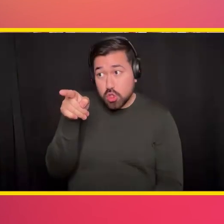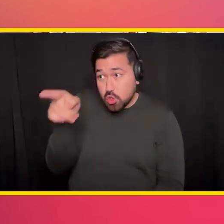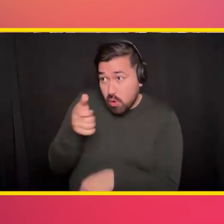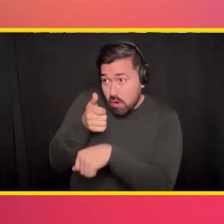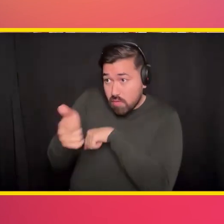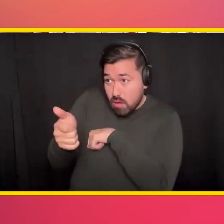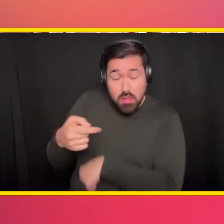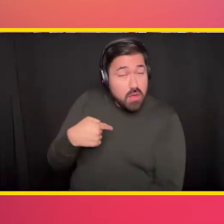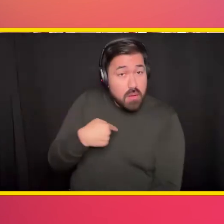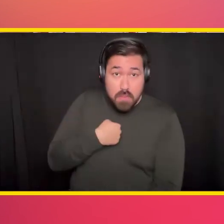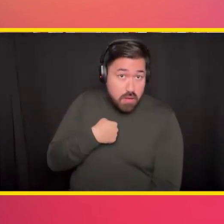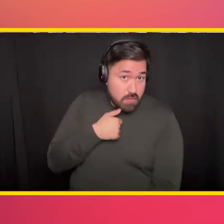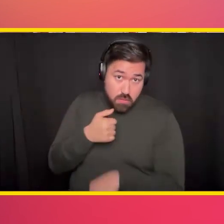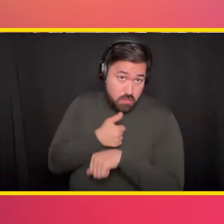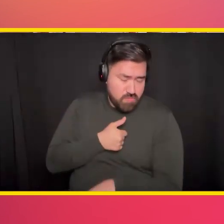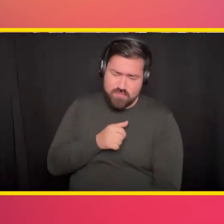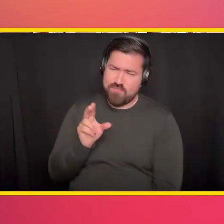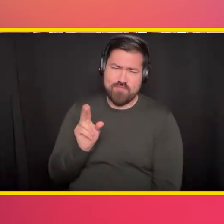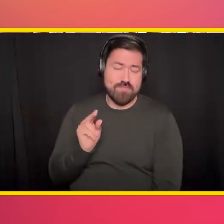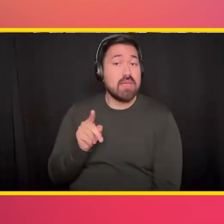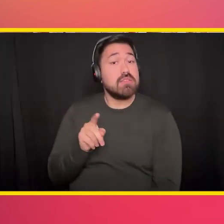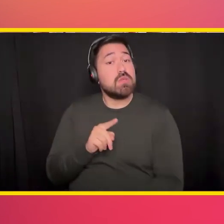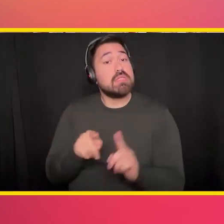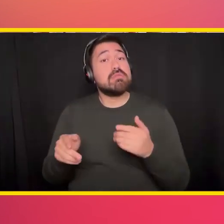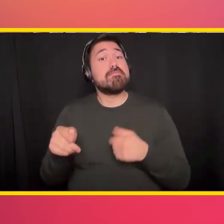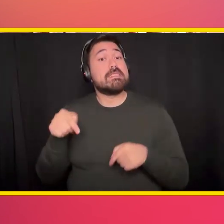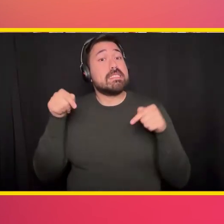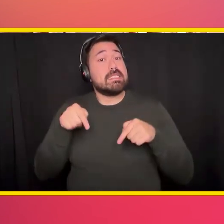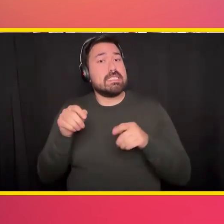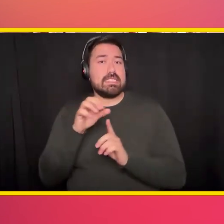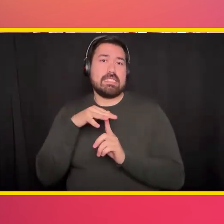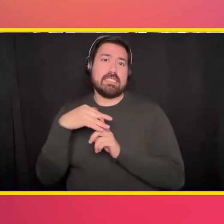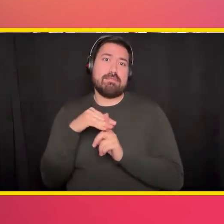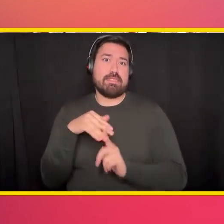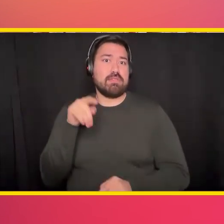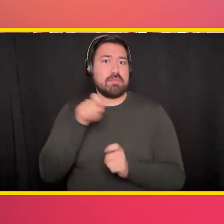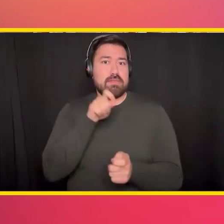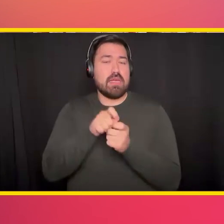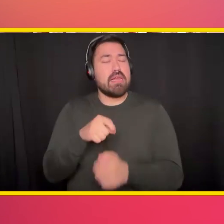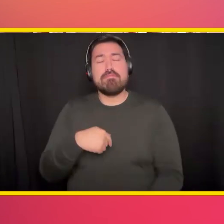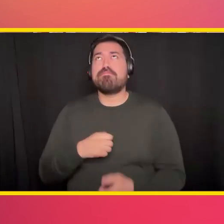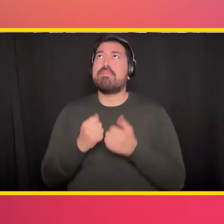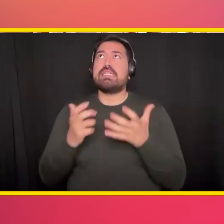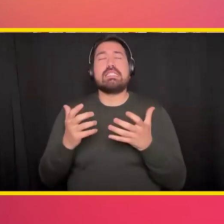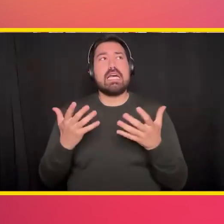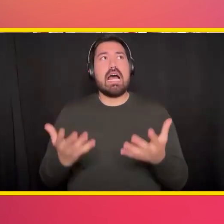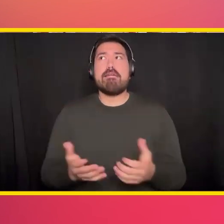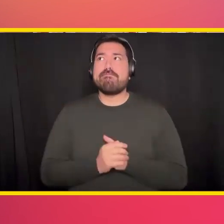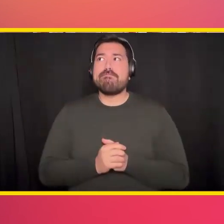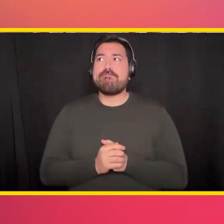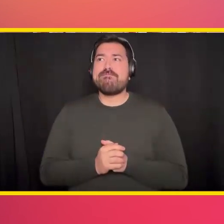my fault. And so, even in this scenario, as much as I find